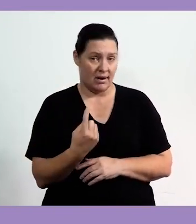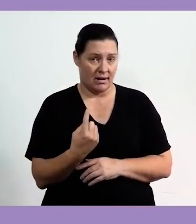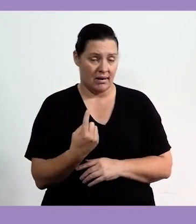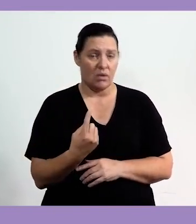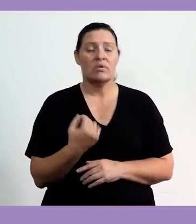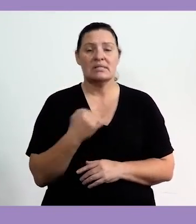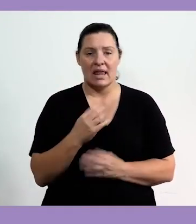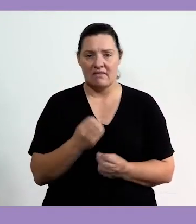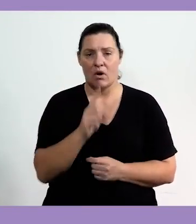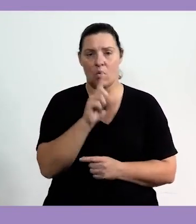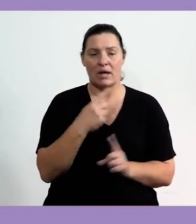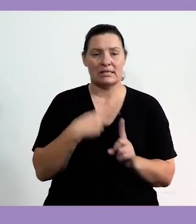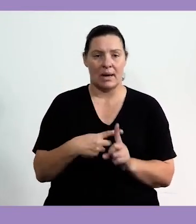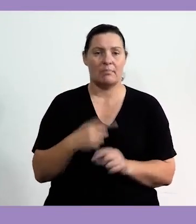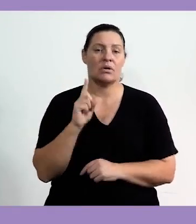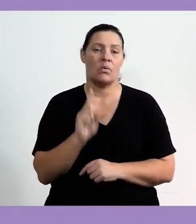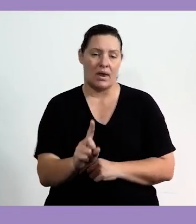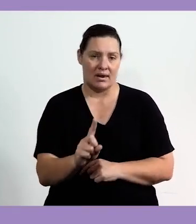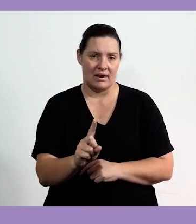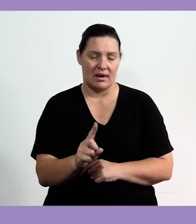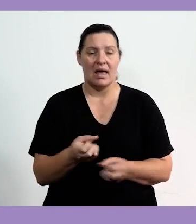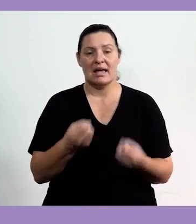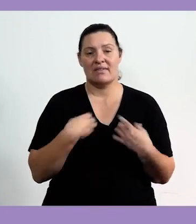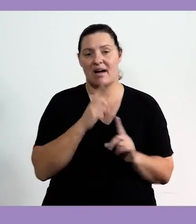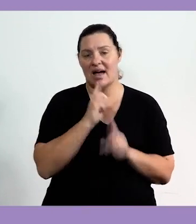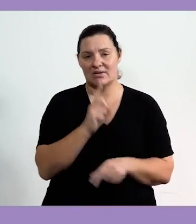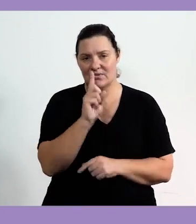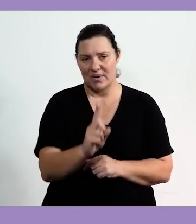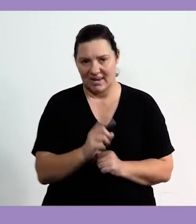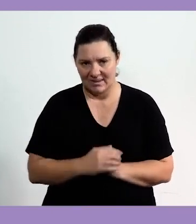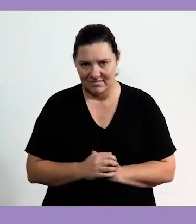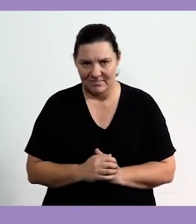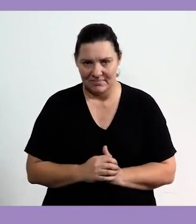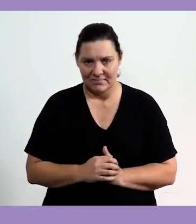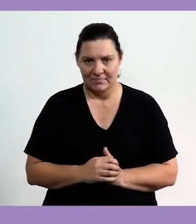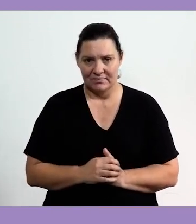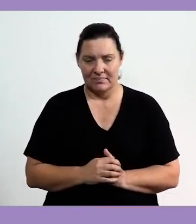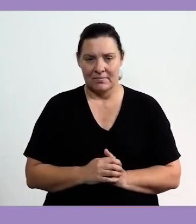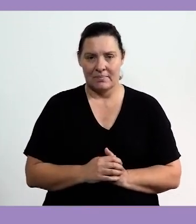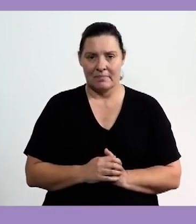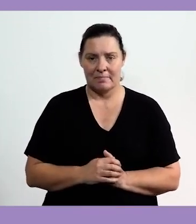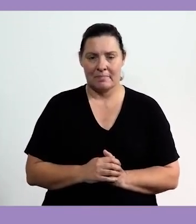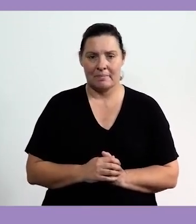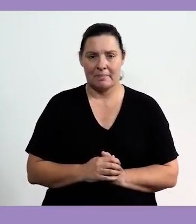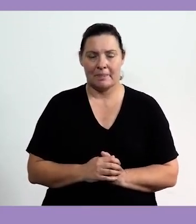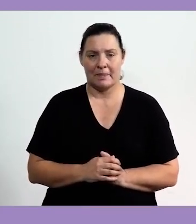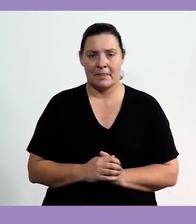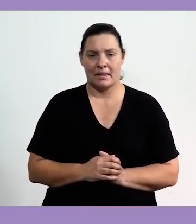0 is 1, we have there 1 multiplied by 1, and that will give us an answer of